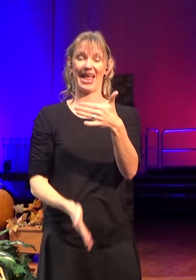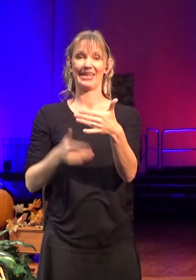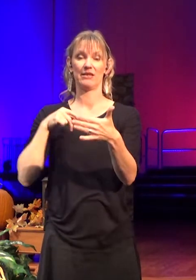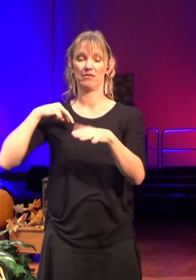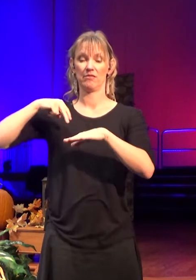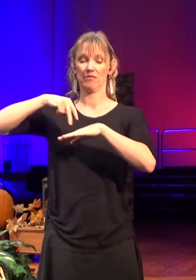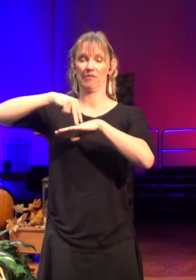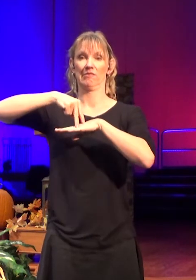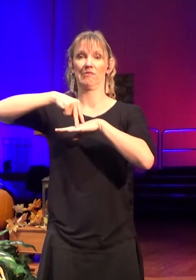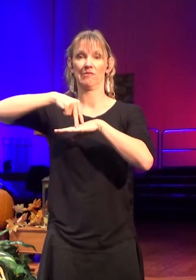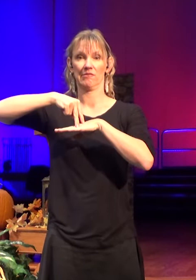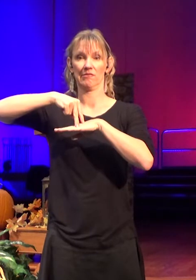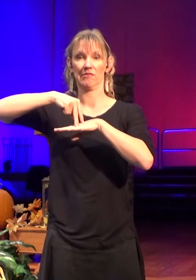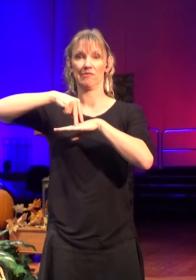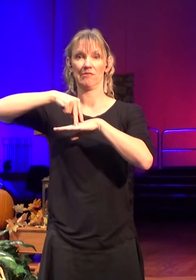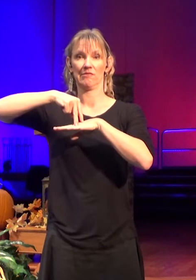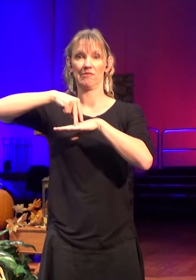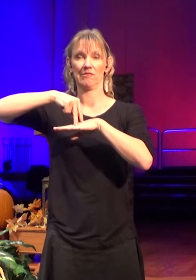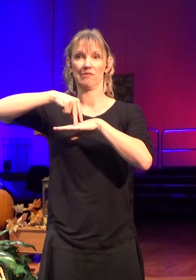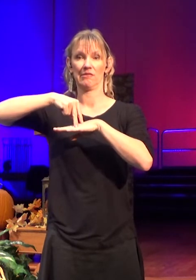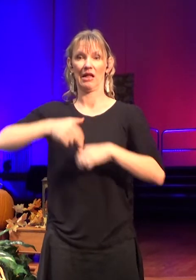it, it's the end.